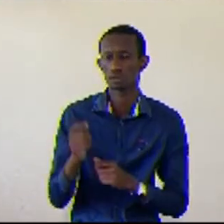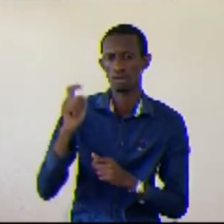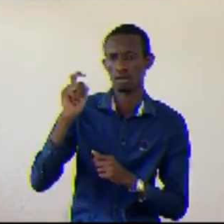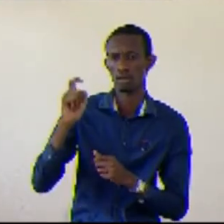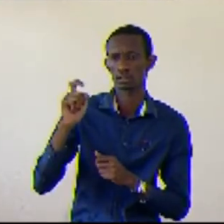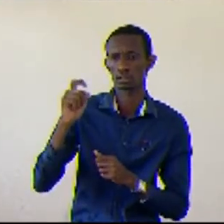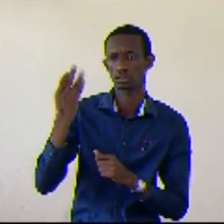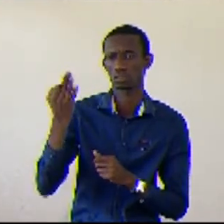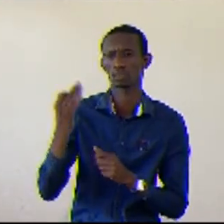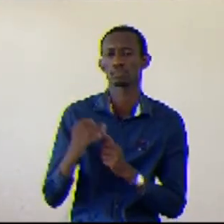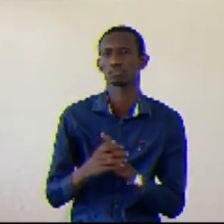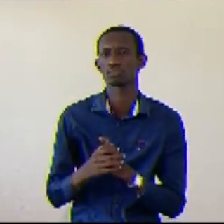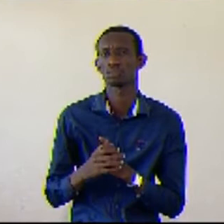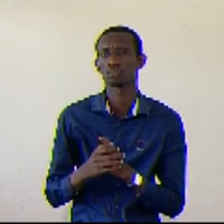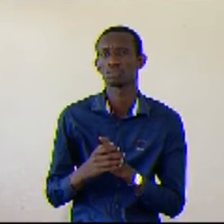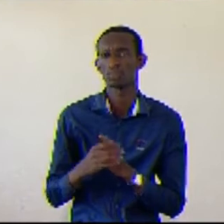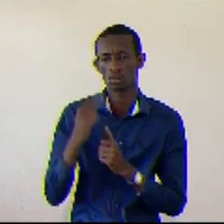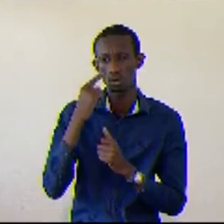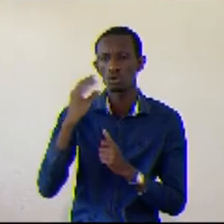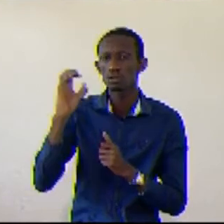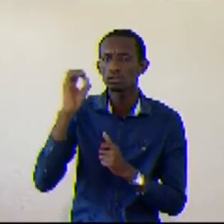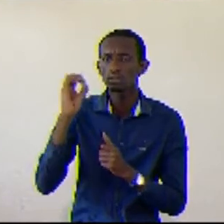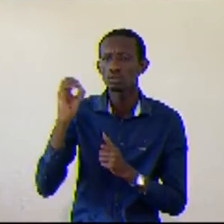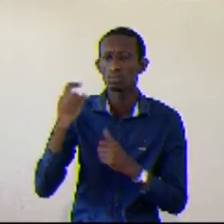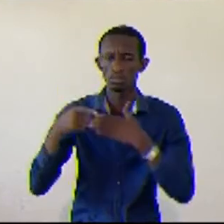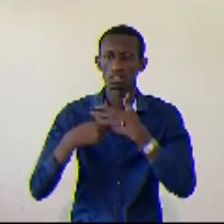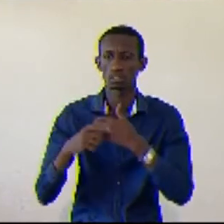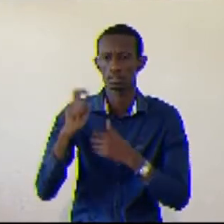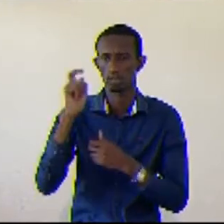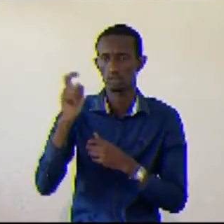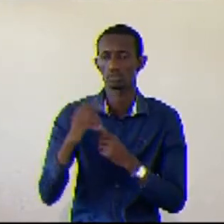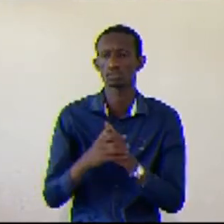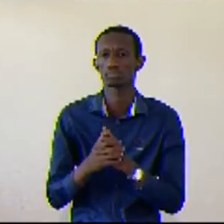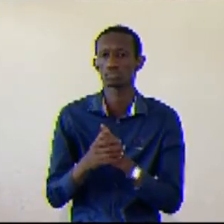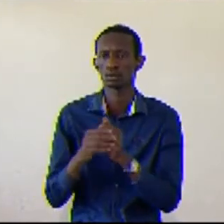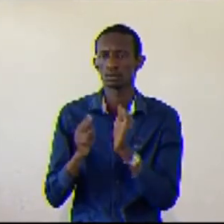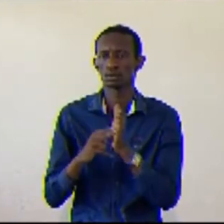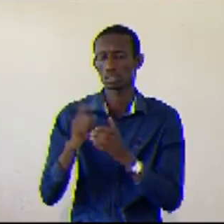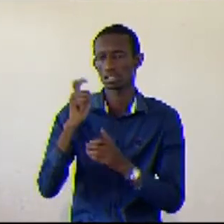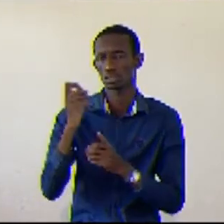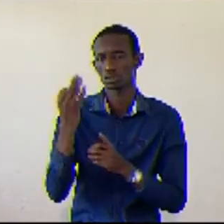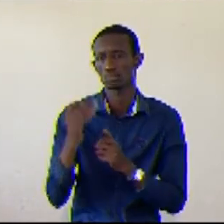minus f of x2, which is equal to f derivative of